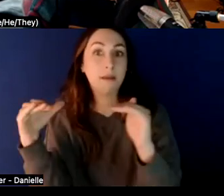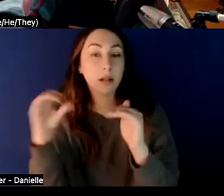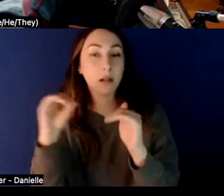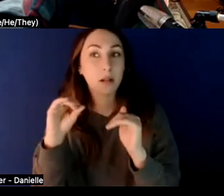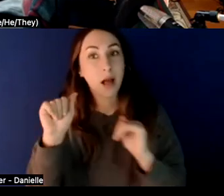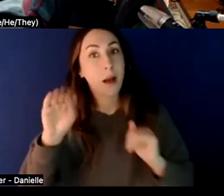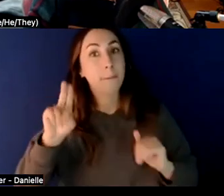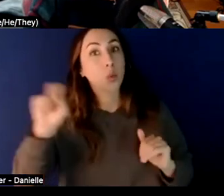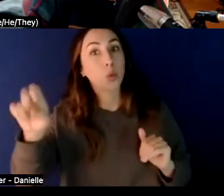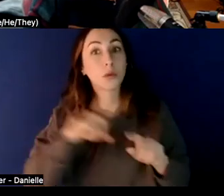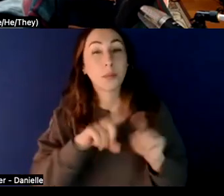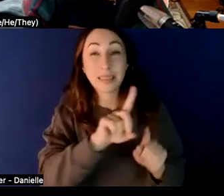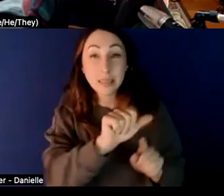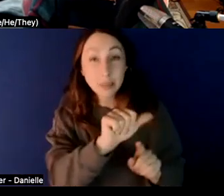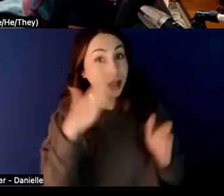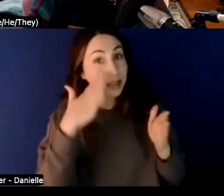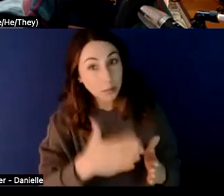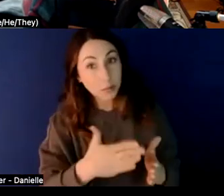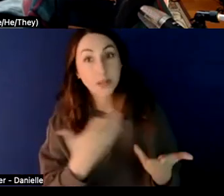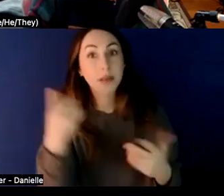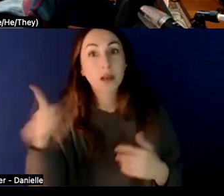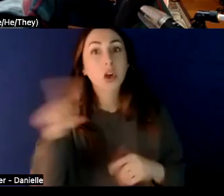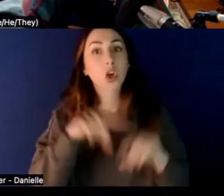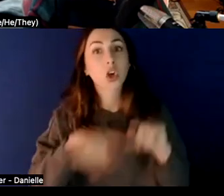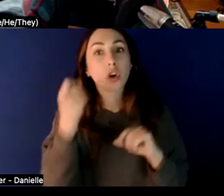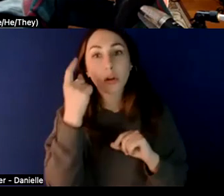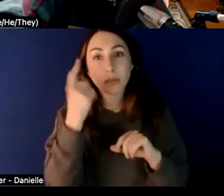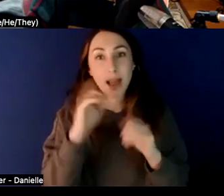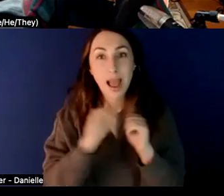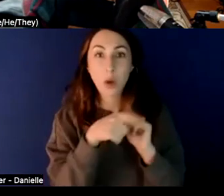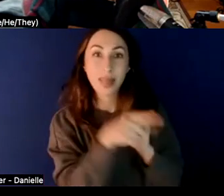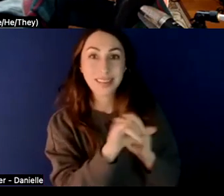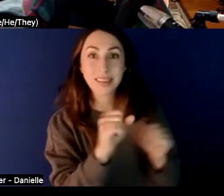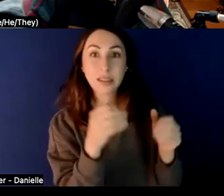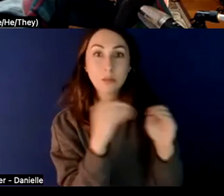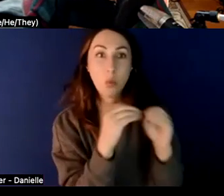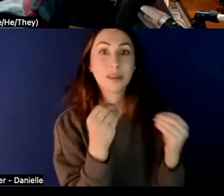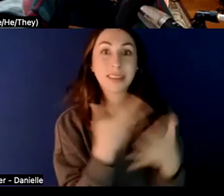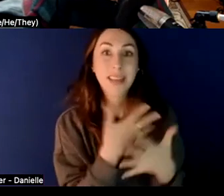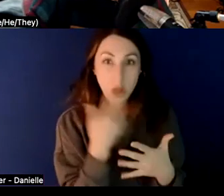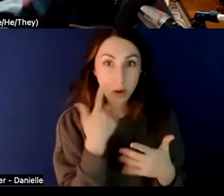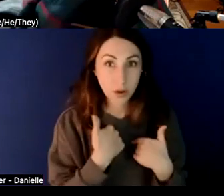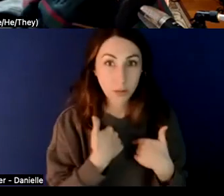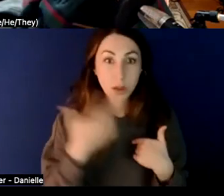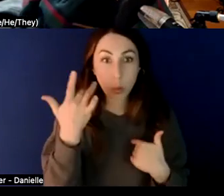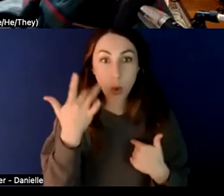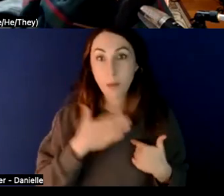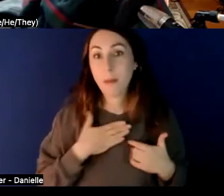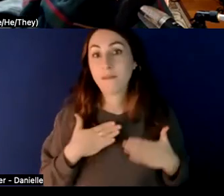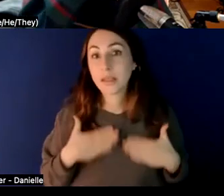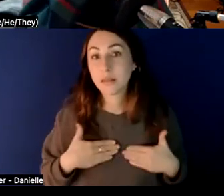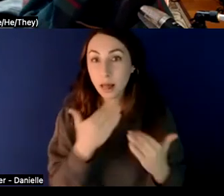disability specific, it was like they couldn't understand how those things were more scary for me because of my physical